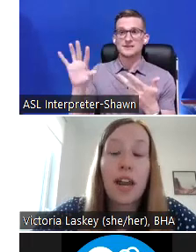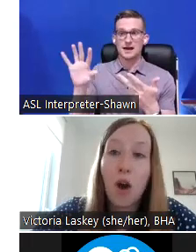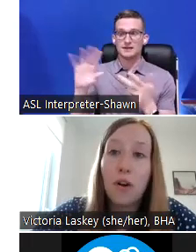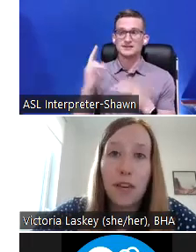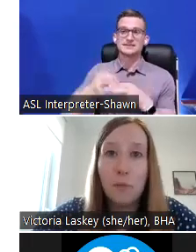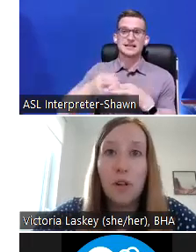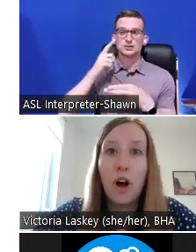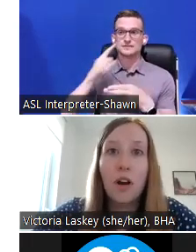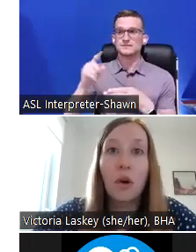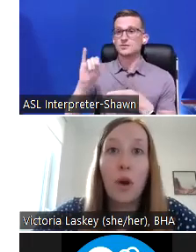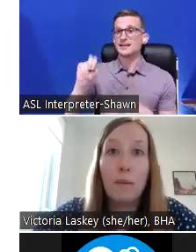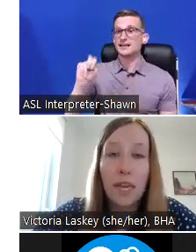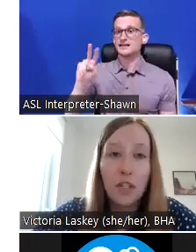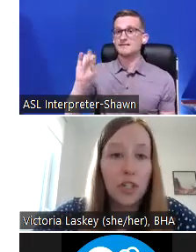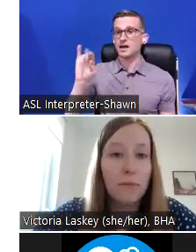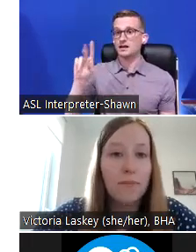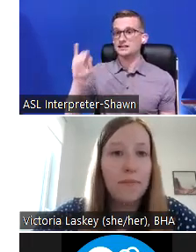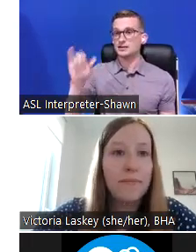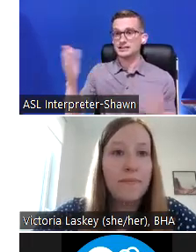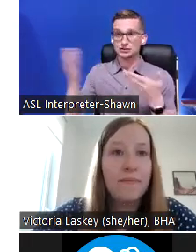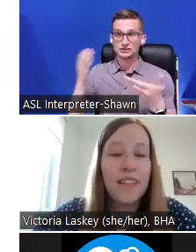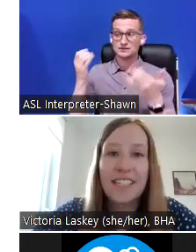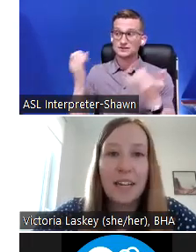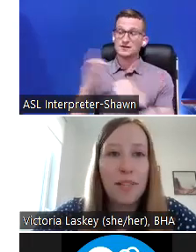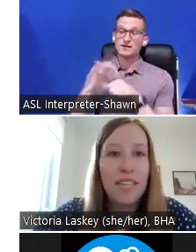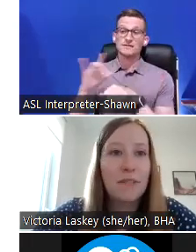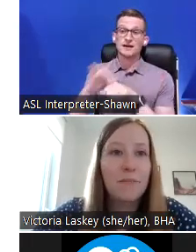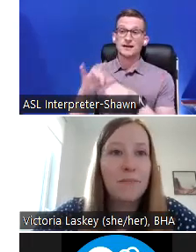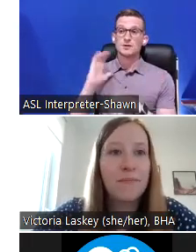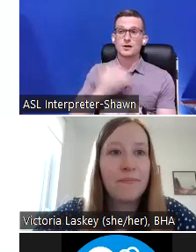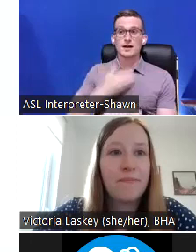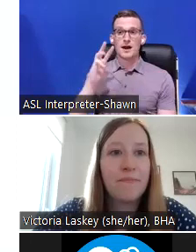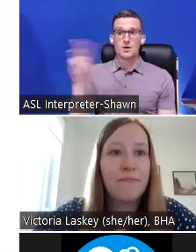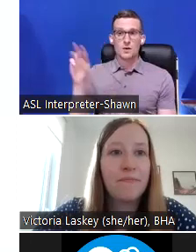are now available on our webpage. Next slide, please.